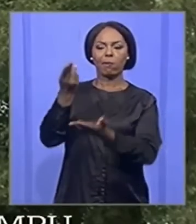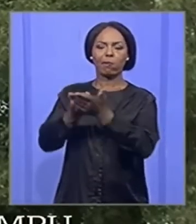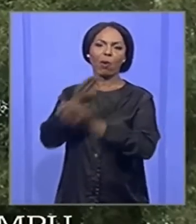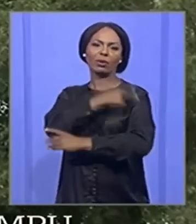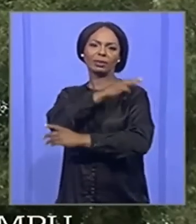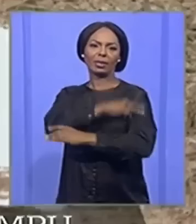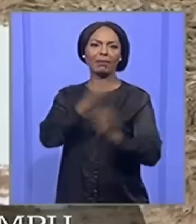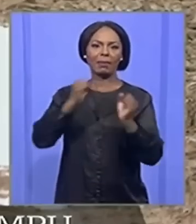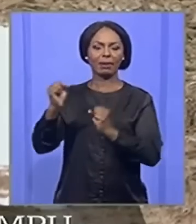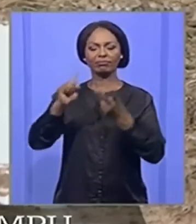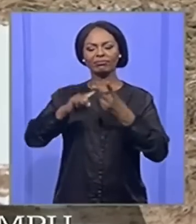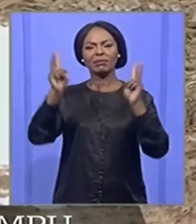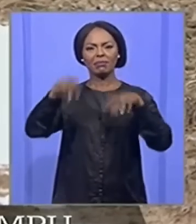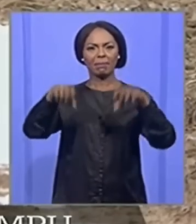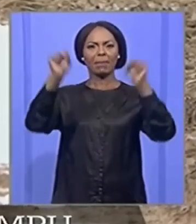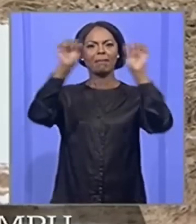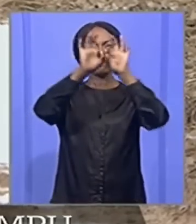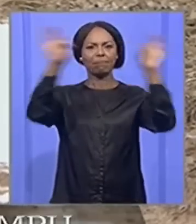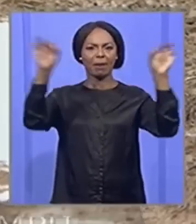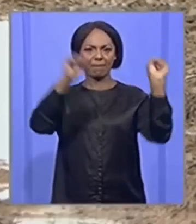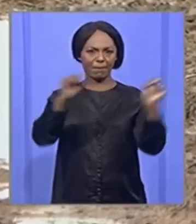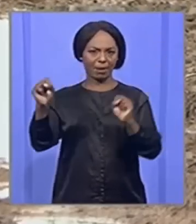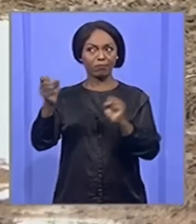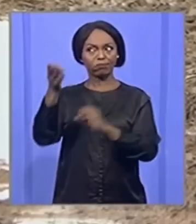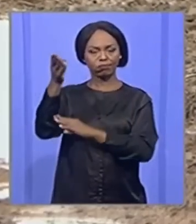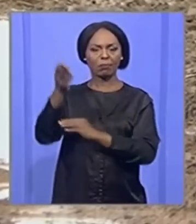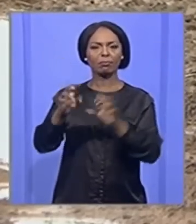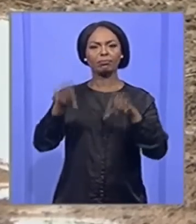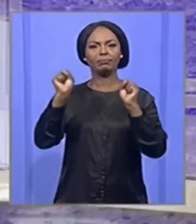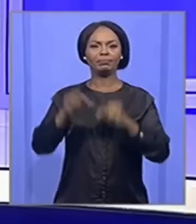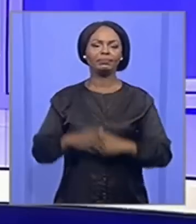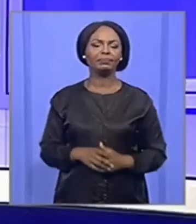ntse e kgauile mezaneng e meng ya Mpumalanga.